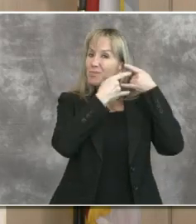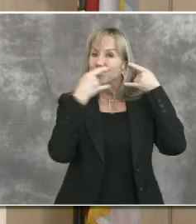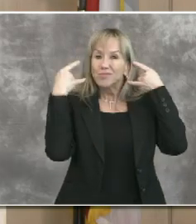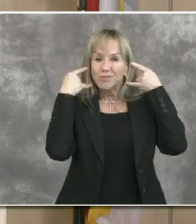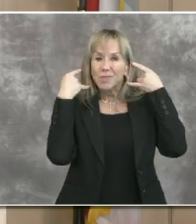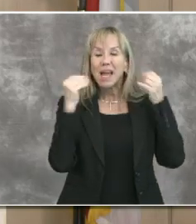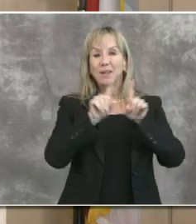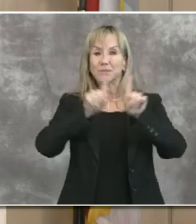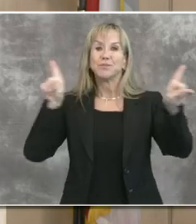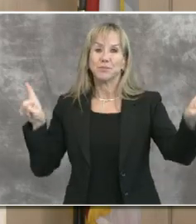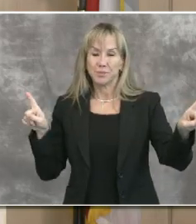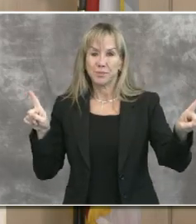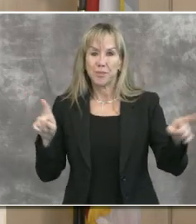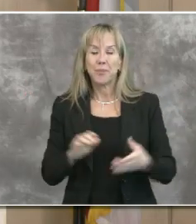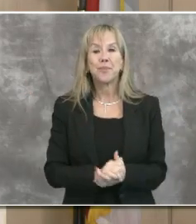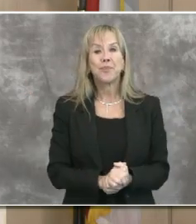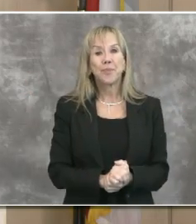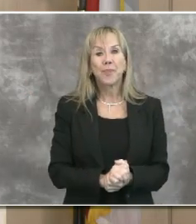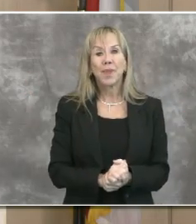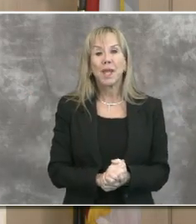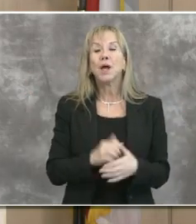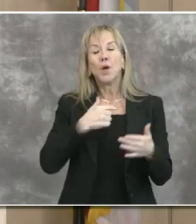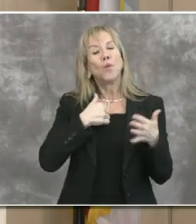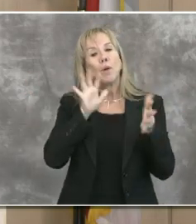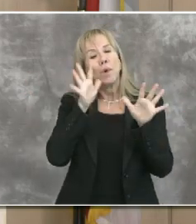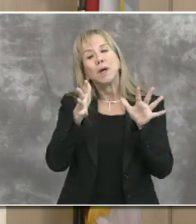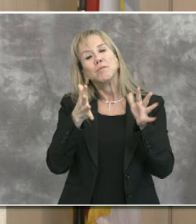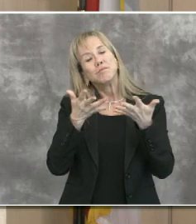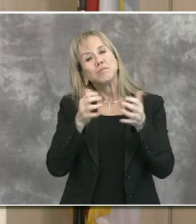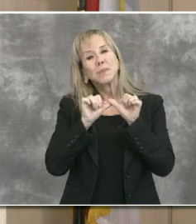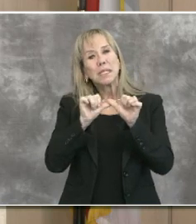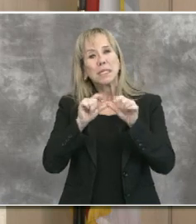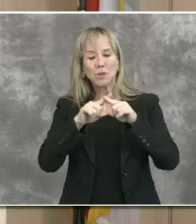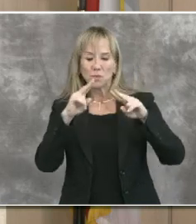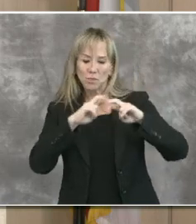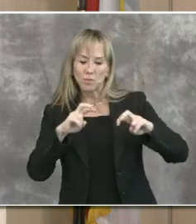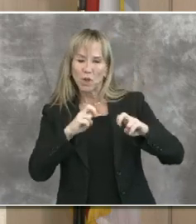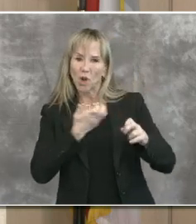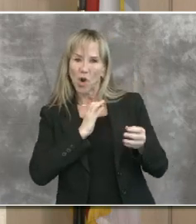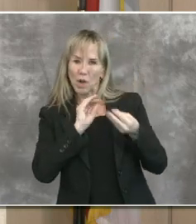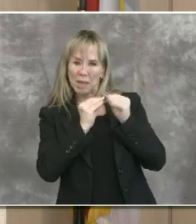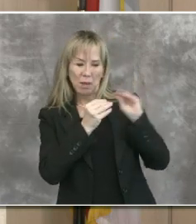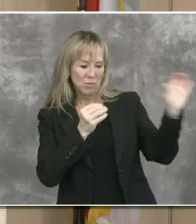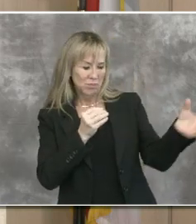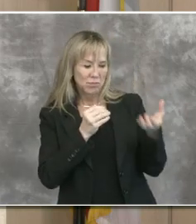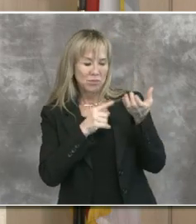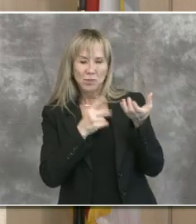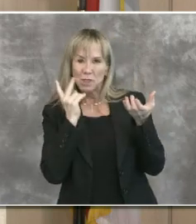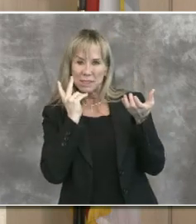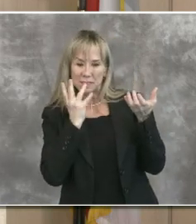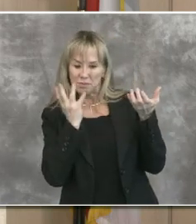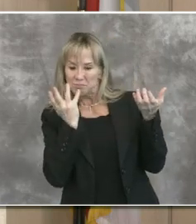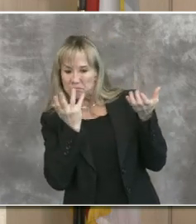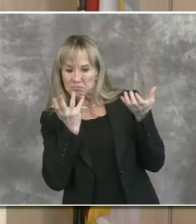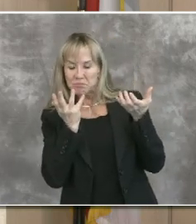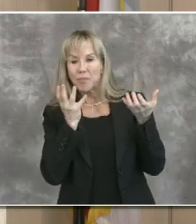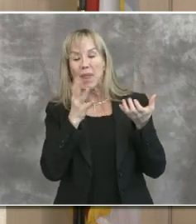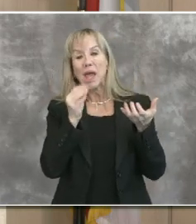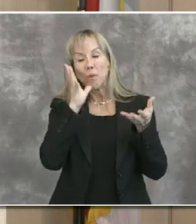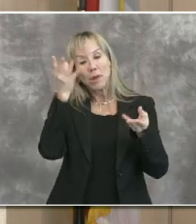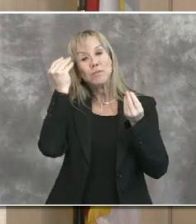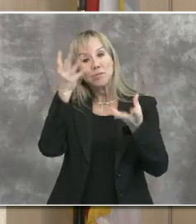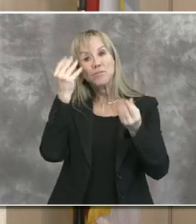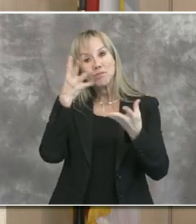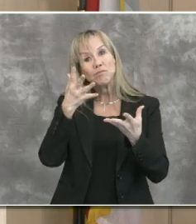social distancing. So we will continue to reassess our metrics and share with you what